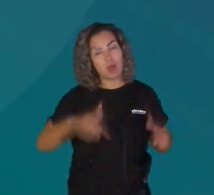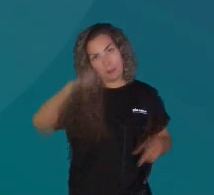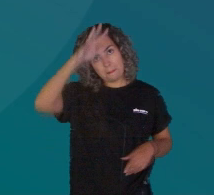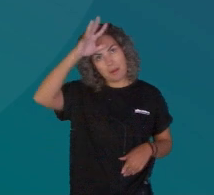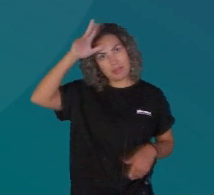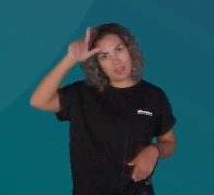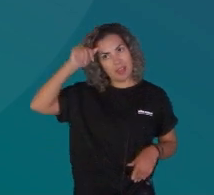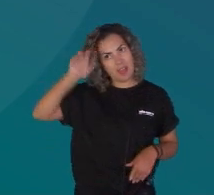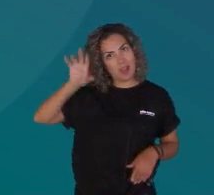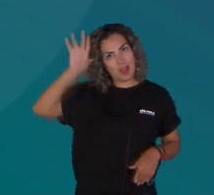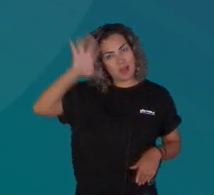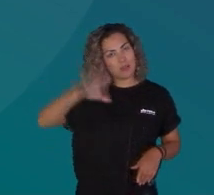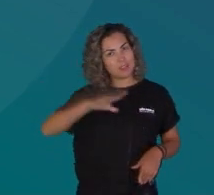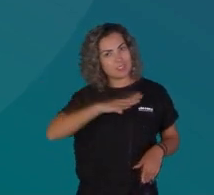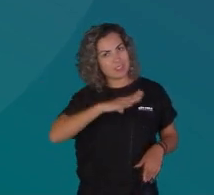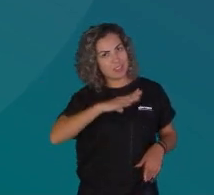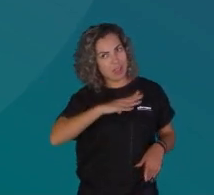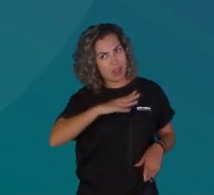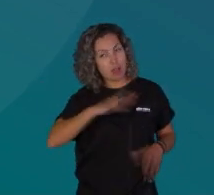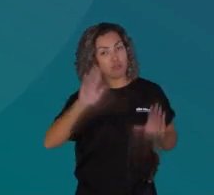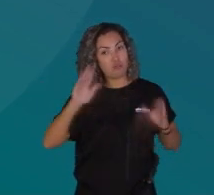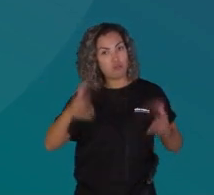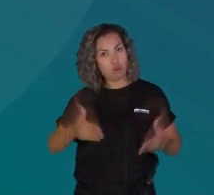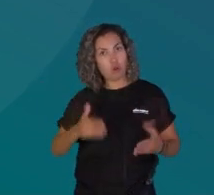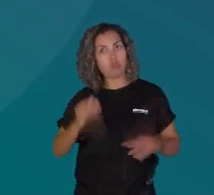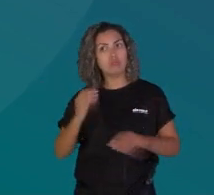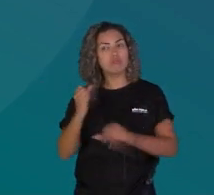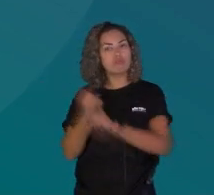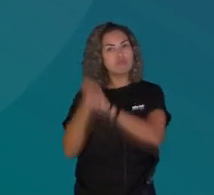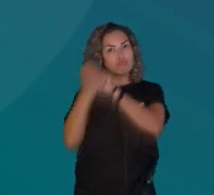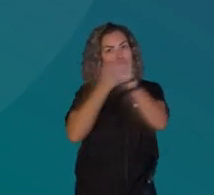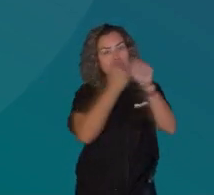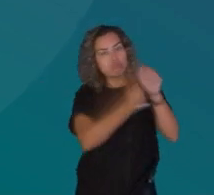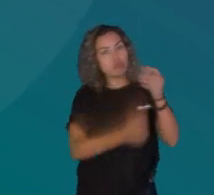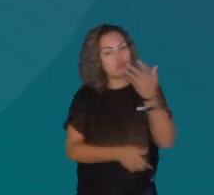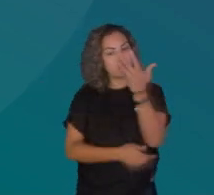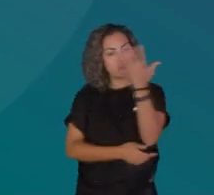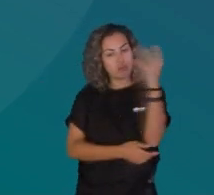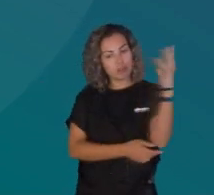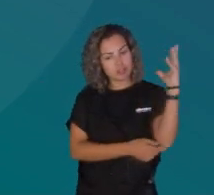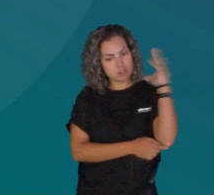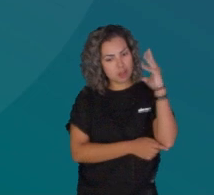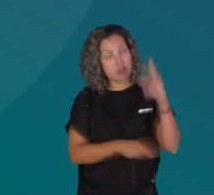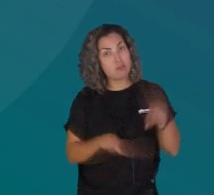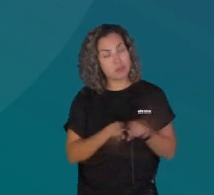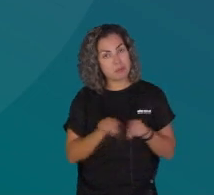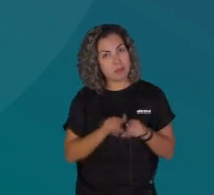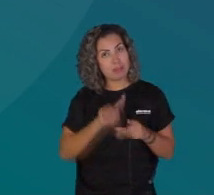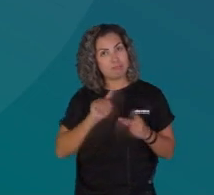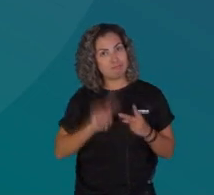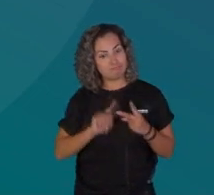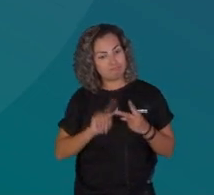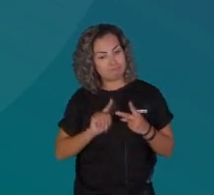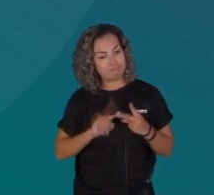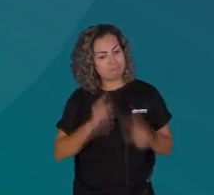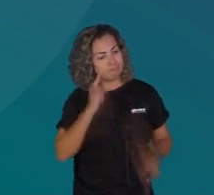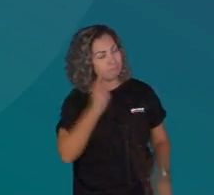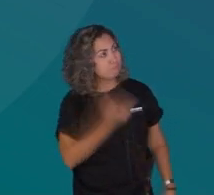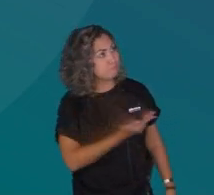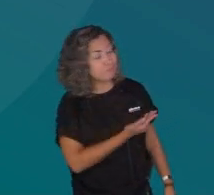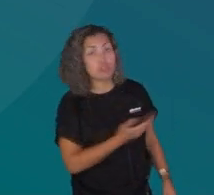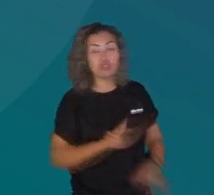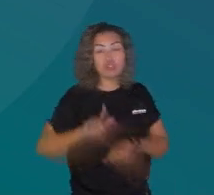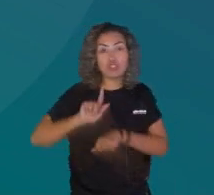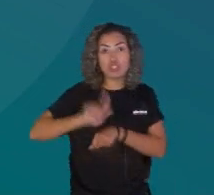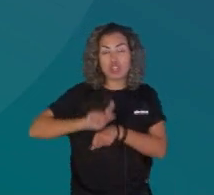of course. And, of course, our dear friend Annelies de Bruin from the city of Cape Town, where ICLEI Africa is hosted.